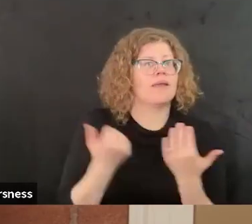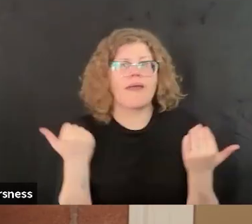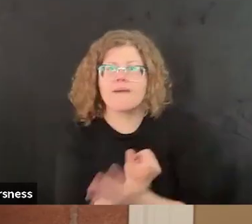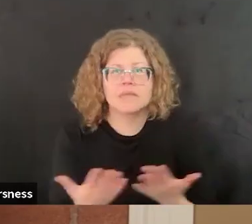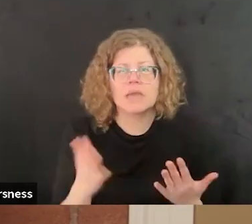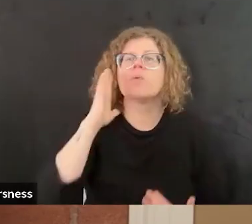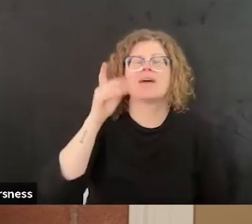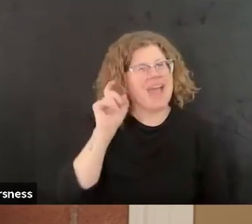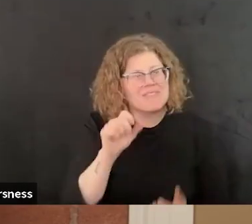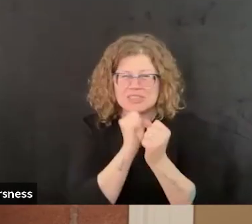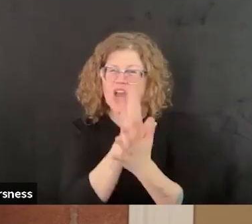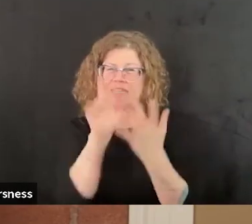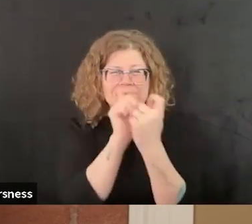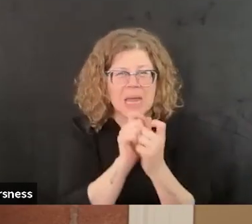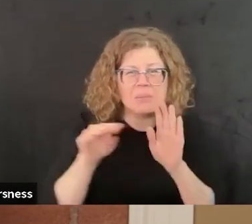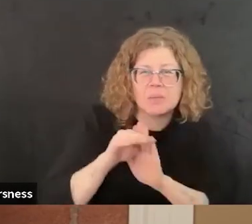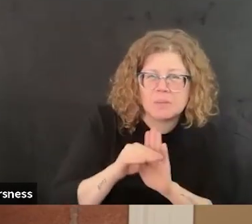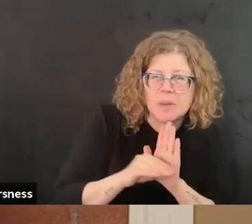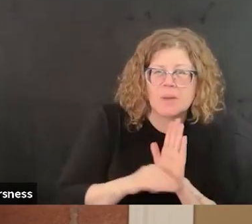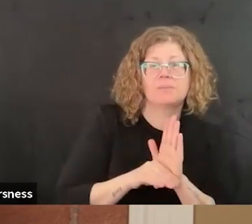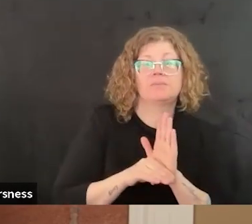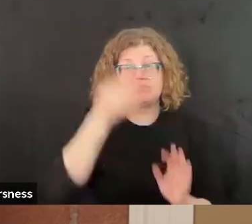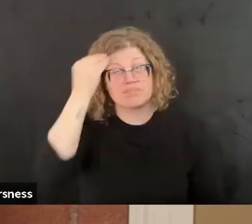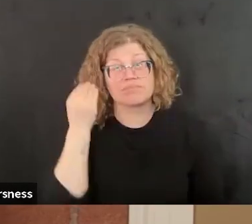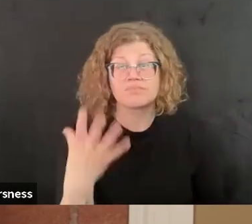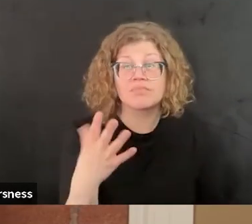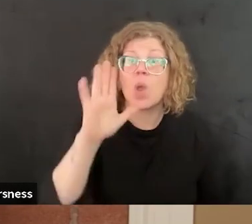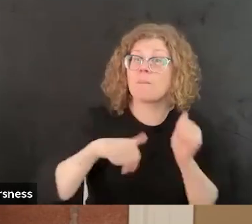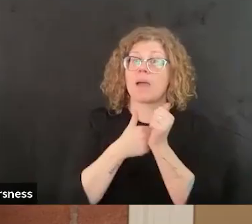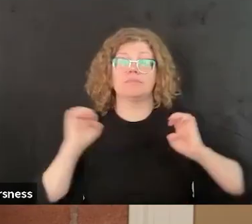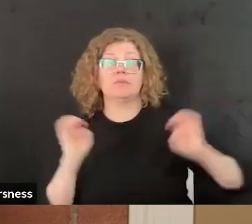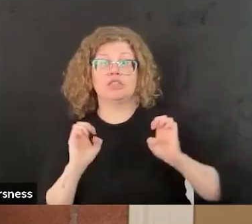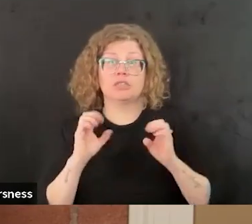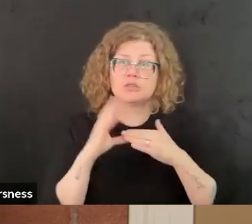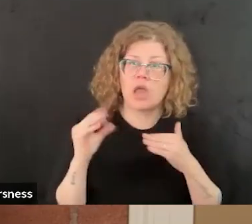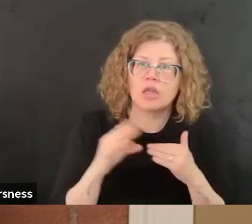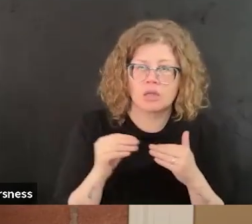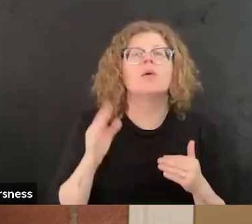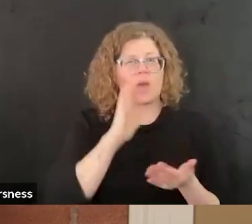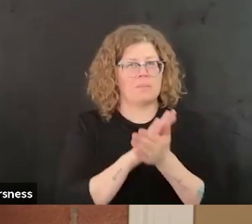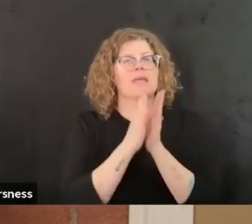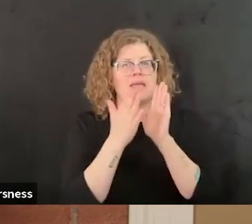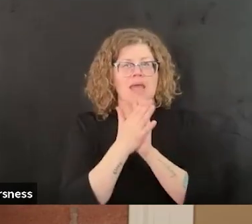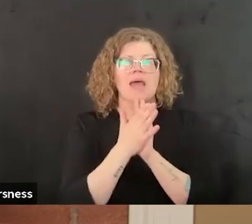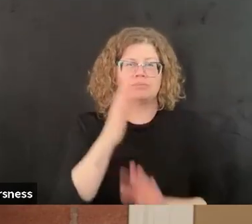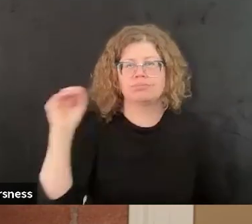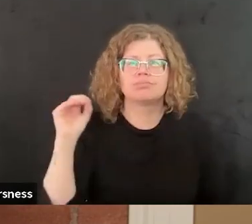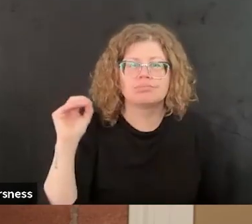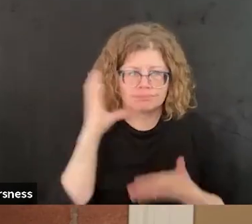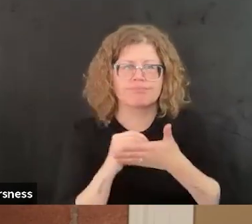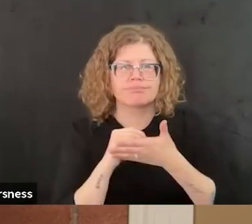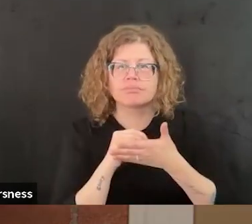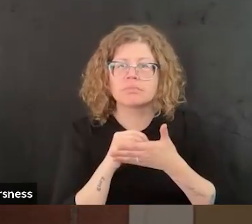project, everything will be laid out specifically and your contingency will be at zero. You will have used the contingency in